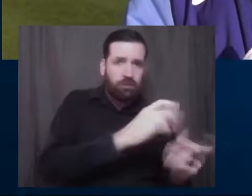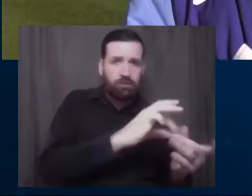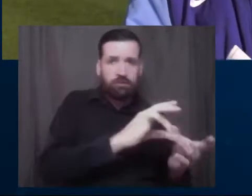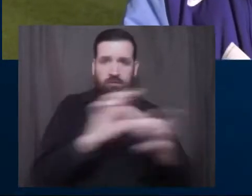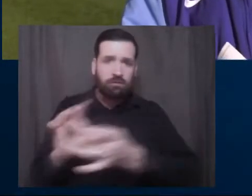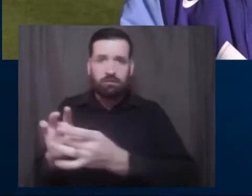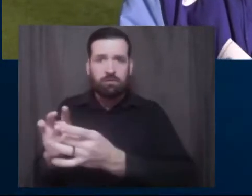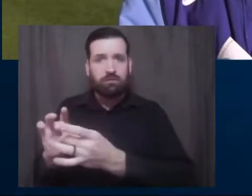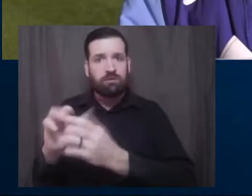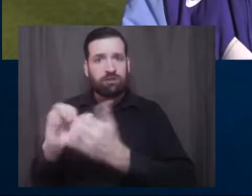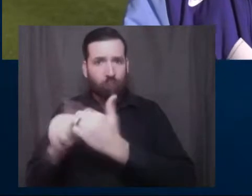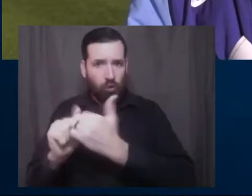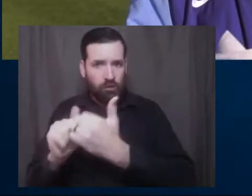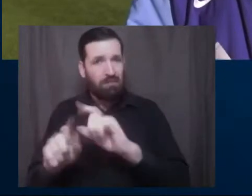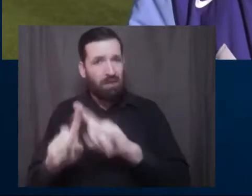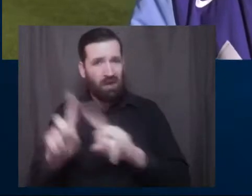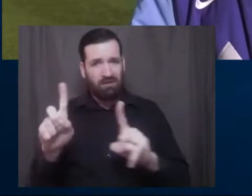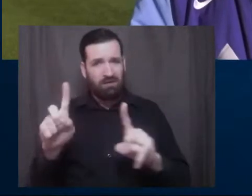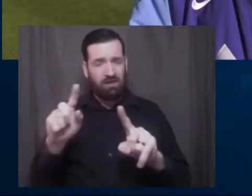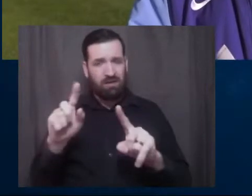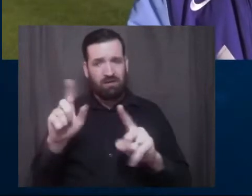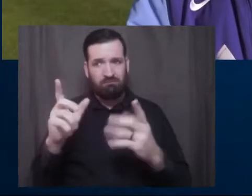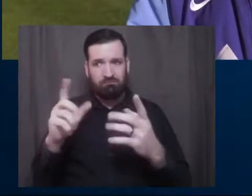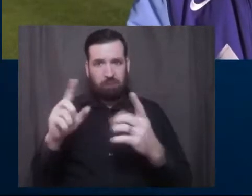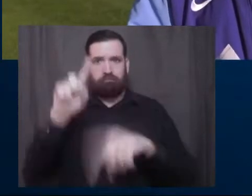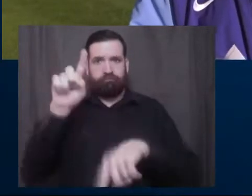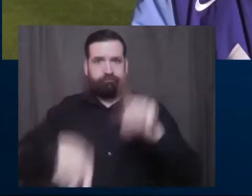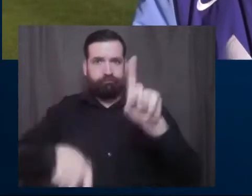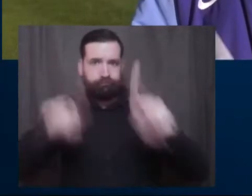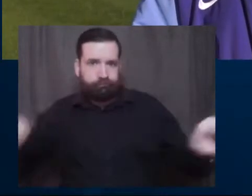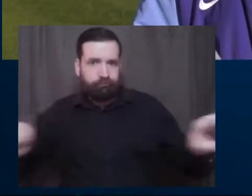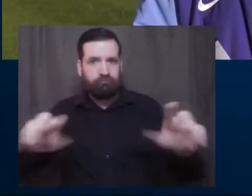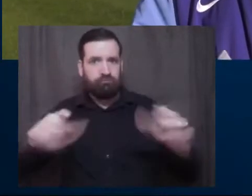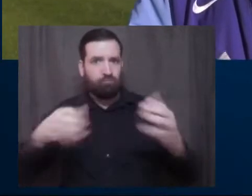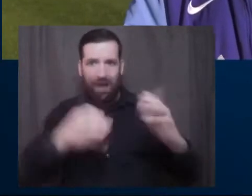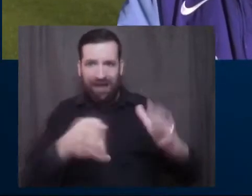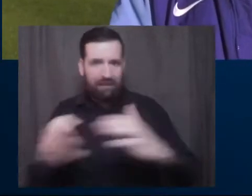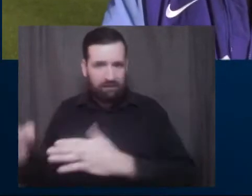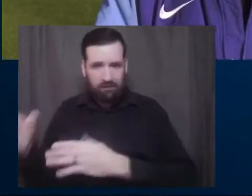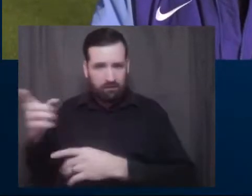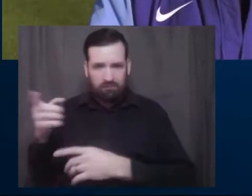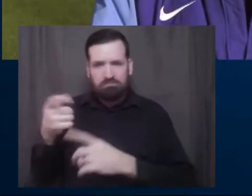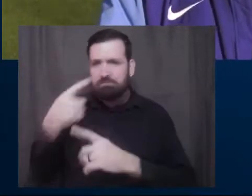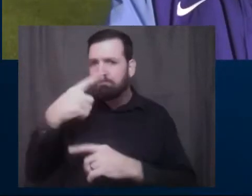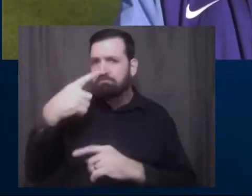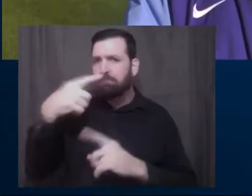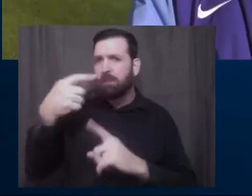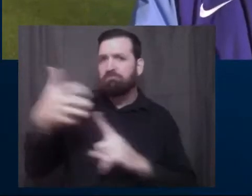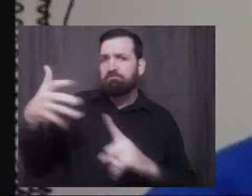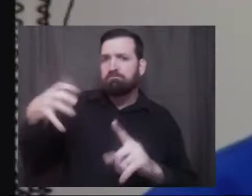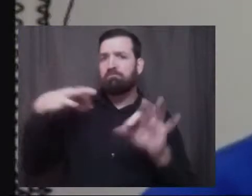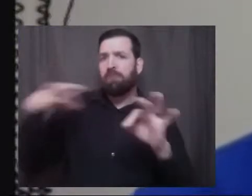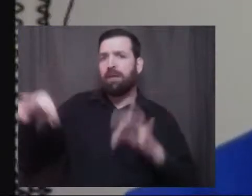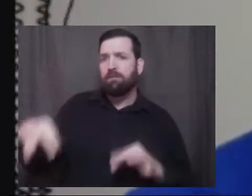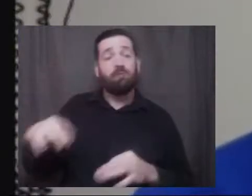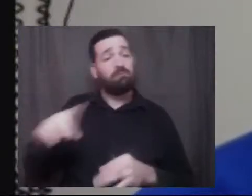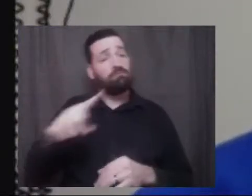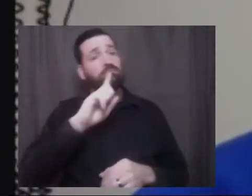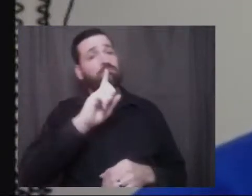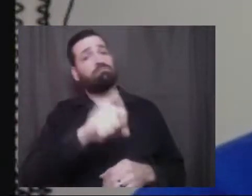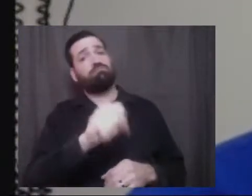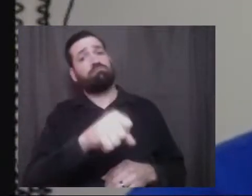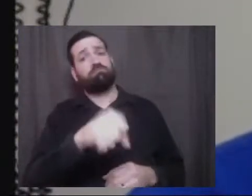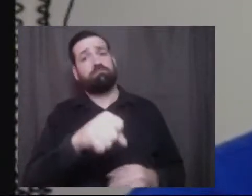but people get concussions in many other different ways. Just talk to us a little bit about that. Yeah,